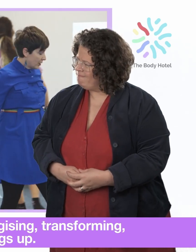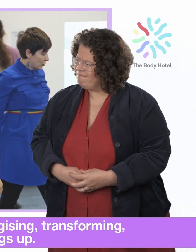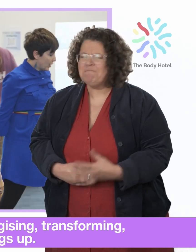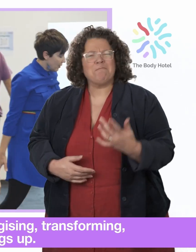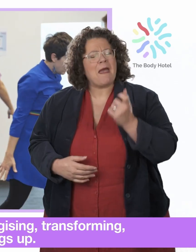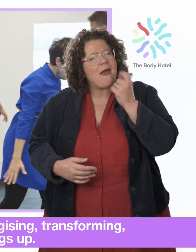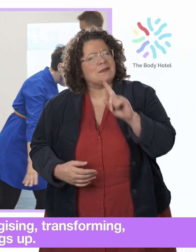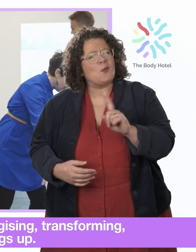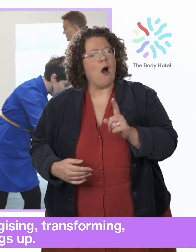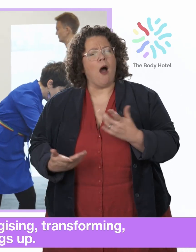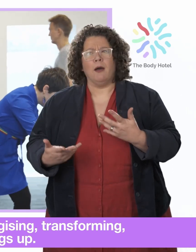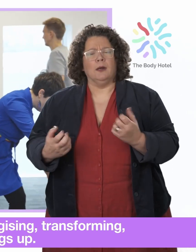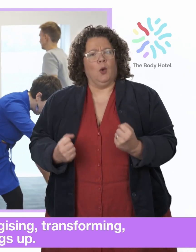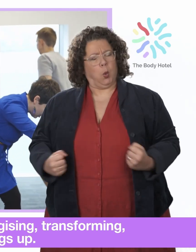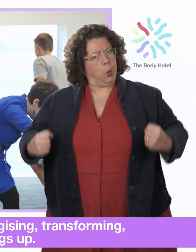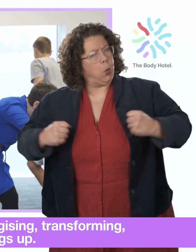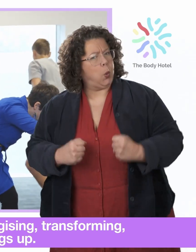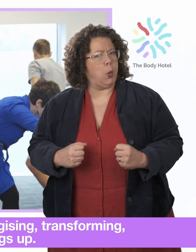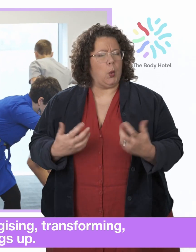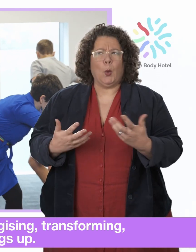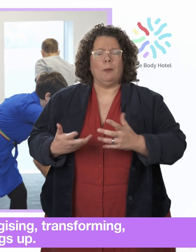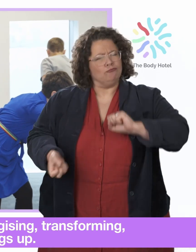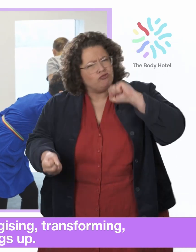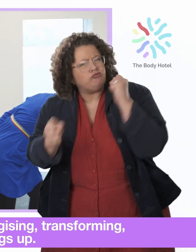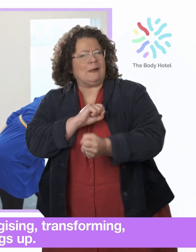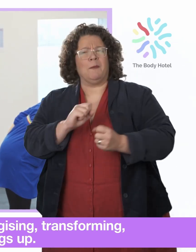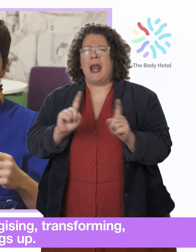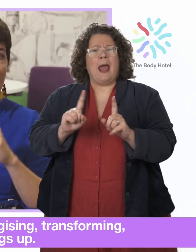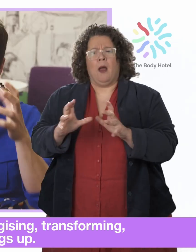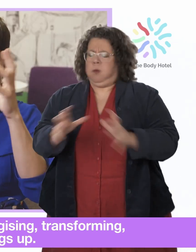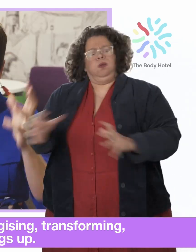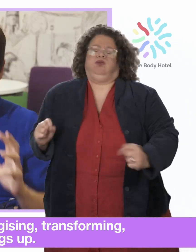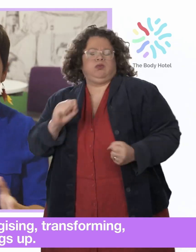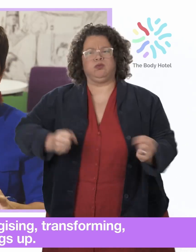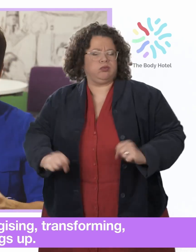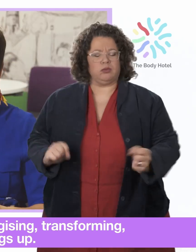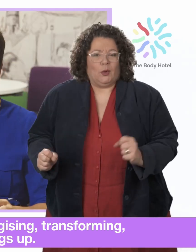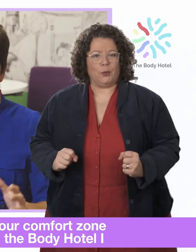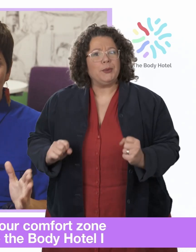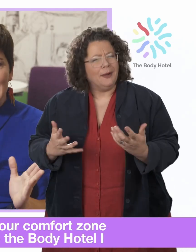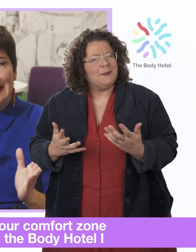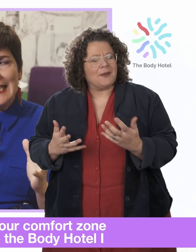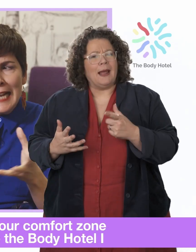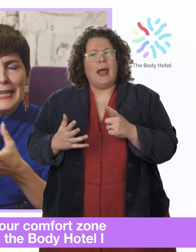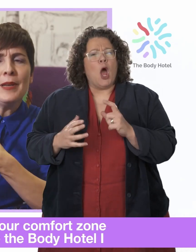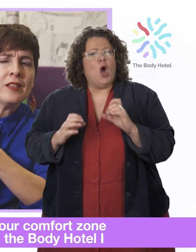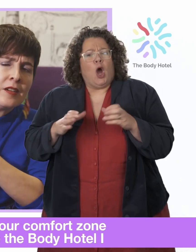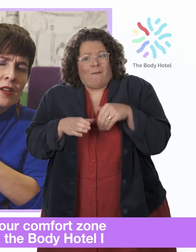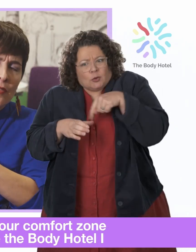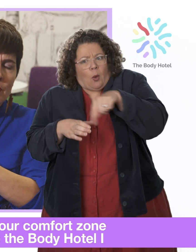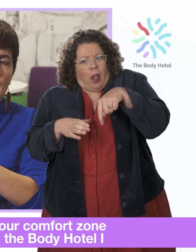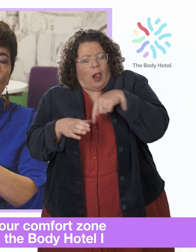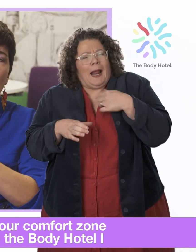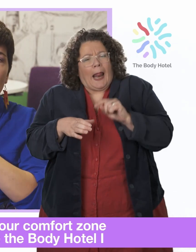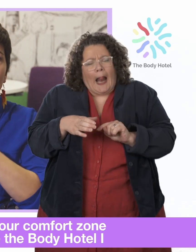I think it's this idea of energizing, transforming, shaking things up, being a tiny bit outside